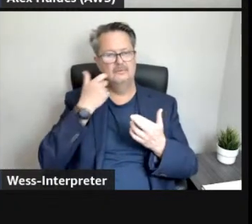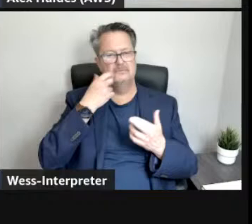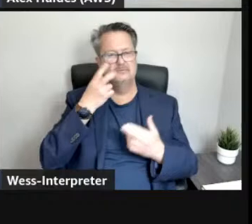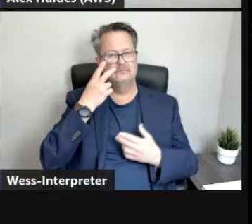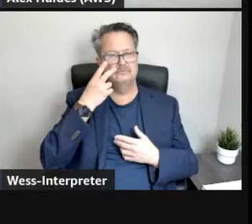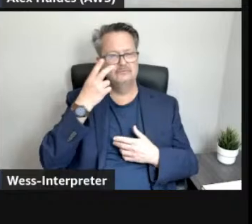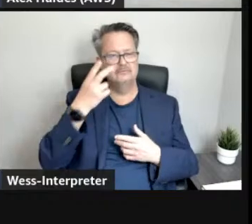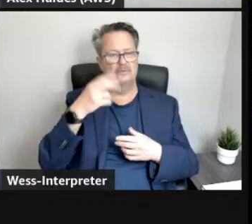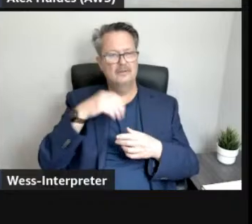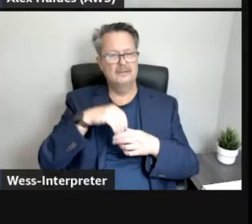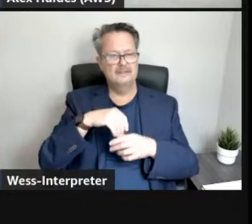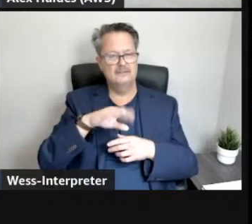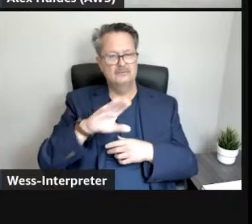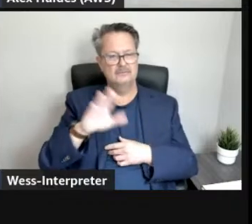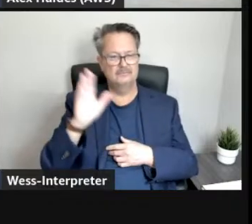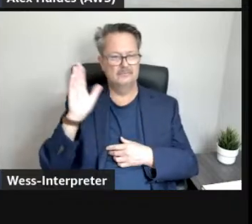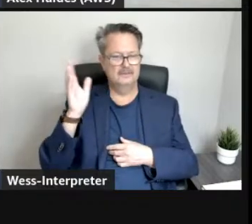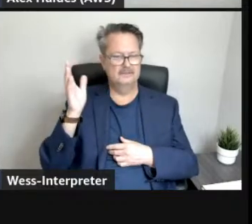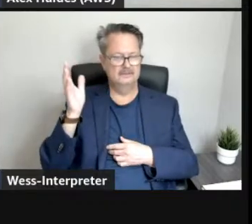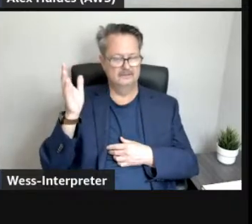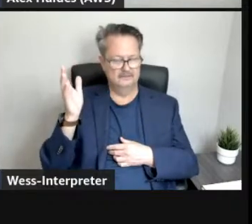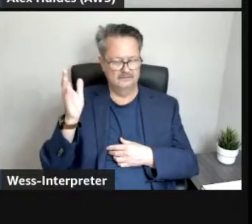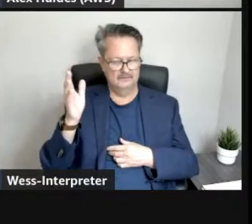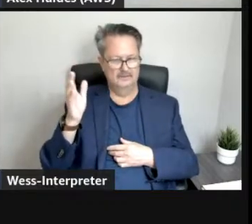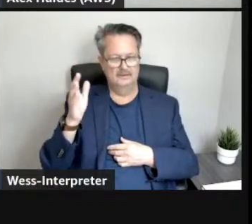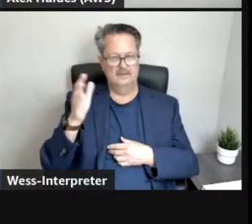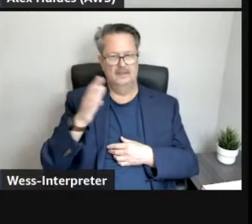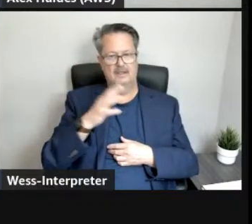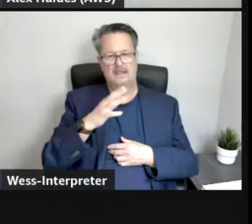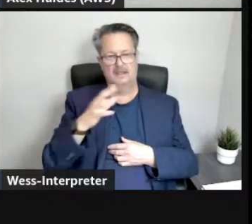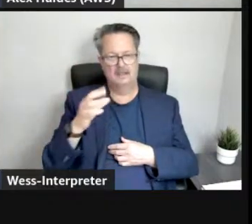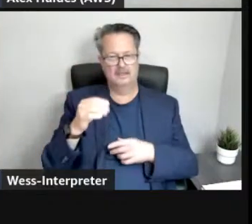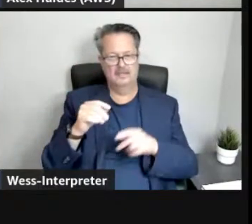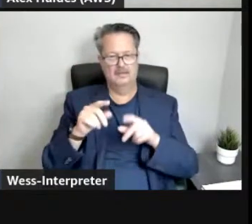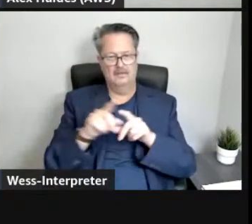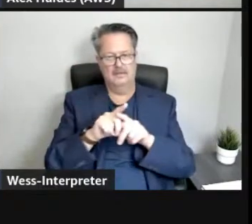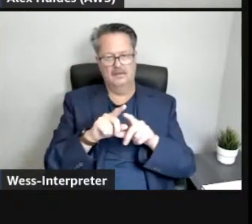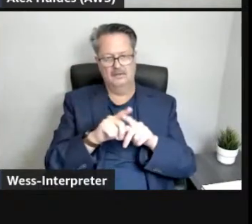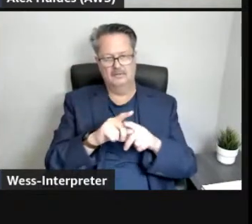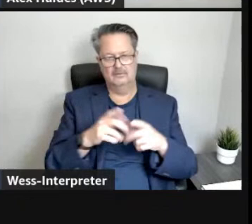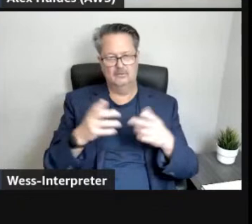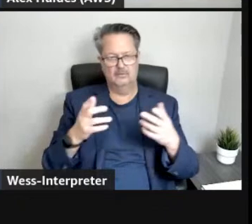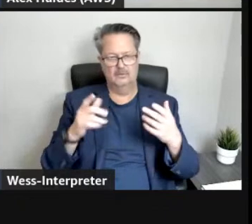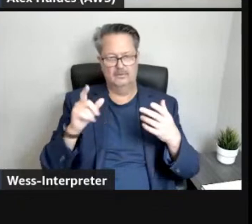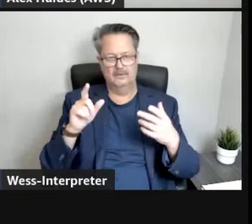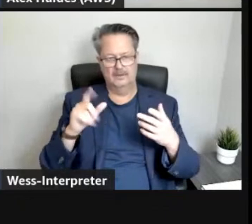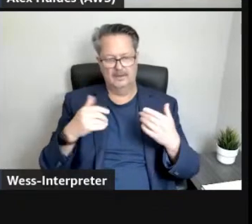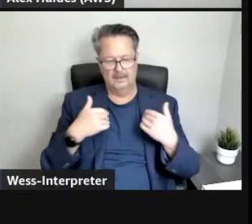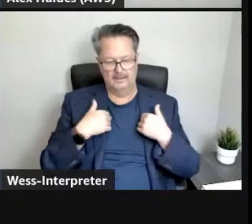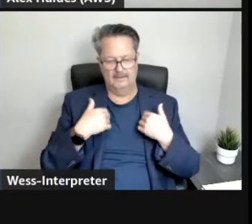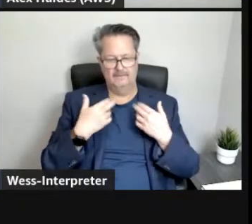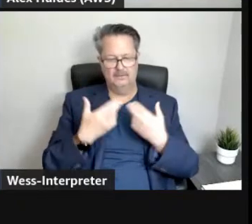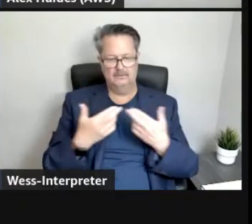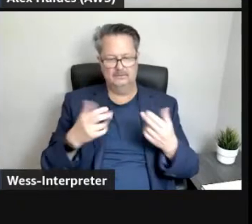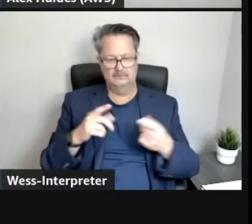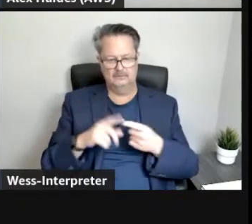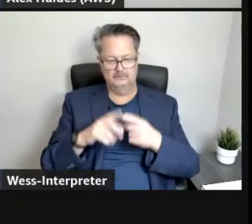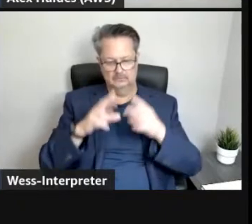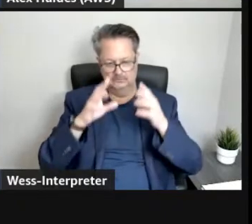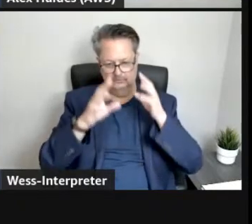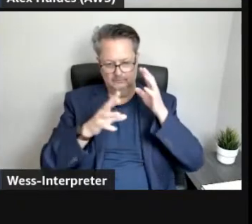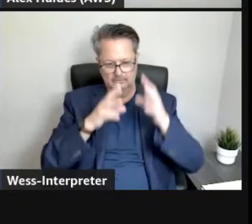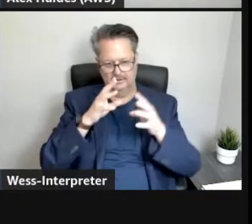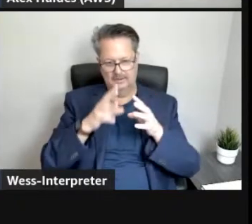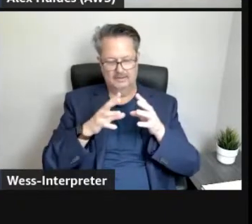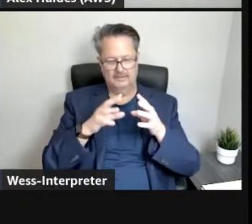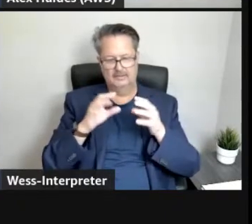our presentation. And they are the resources that we need to actually create all these